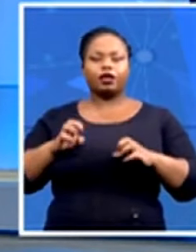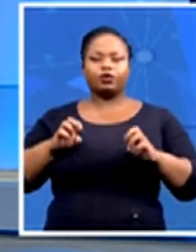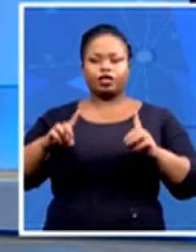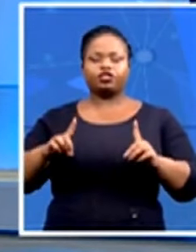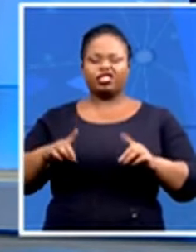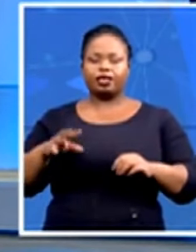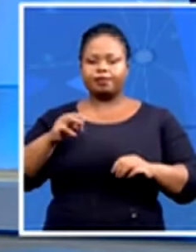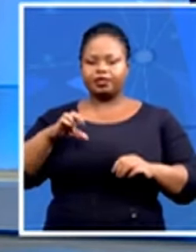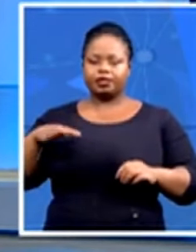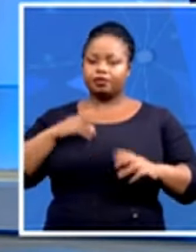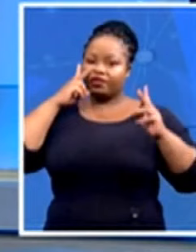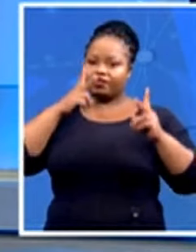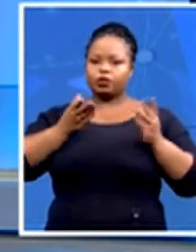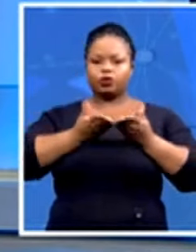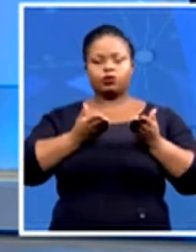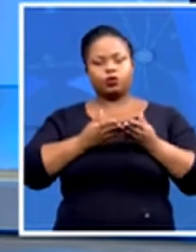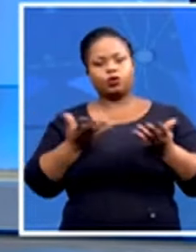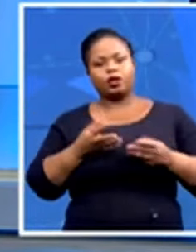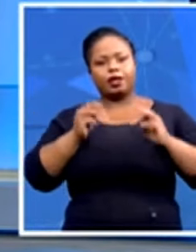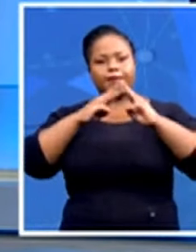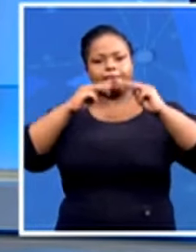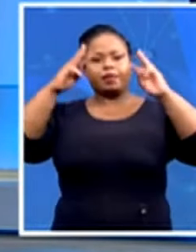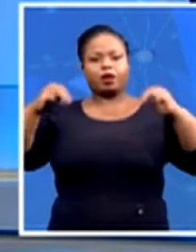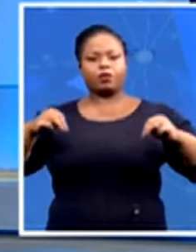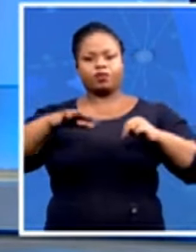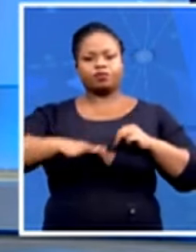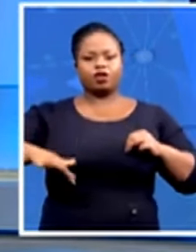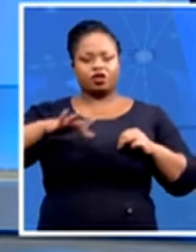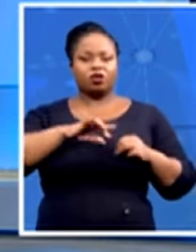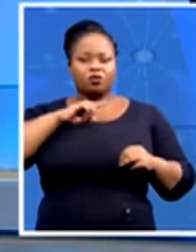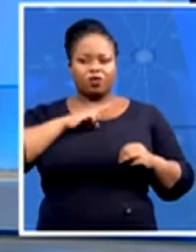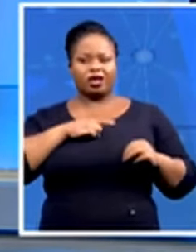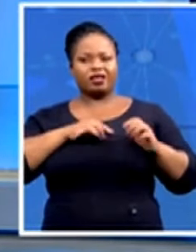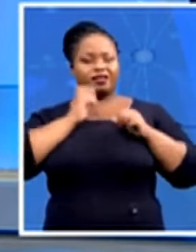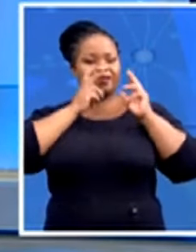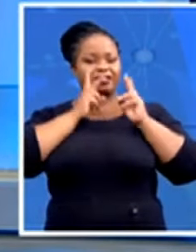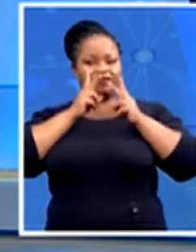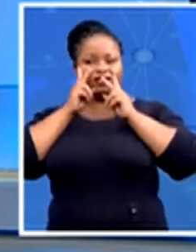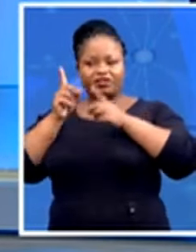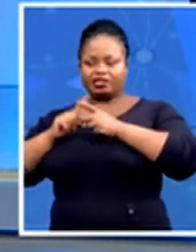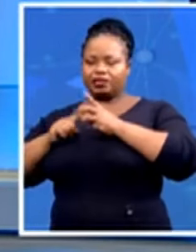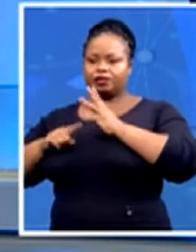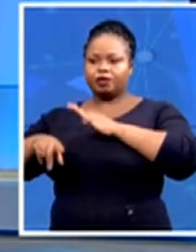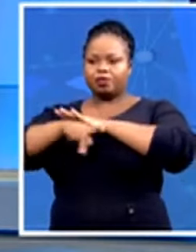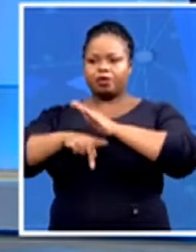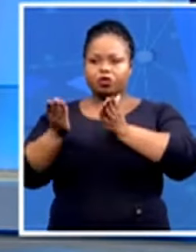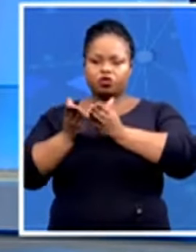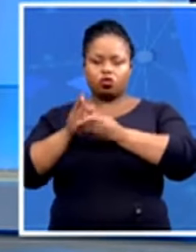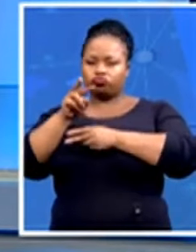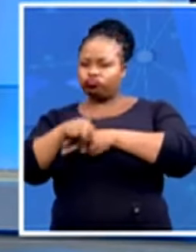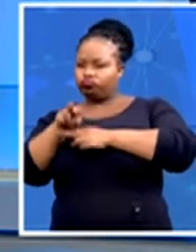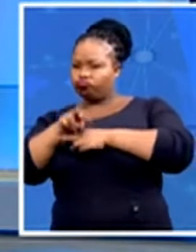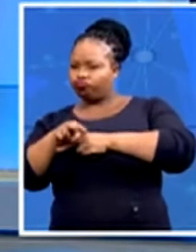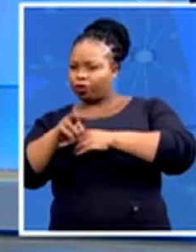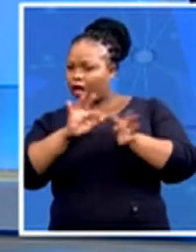the Mangaung area. The minister embarked on a series of visits to primary schools to monitor teaching and learning since they were allowed to